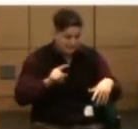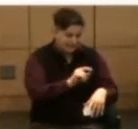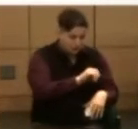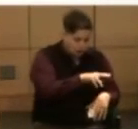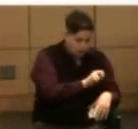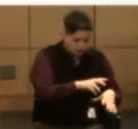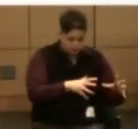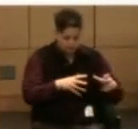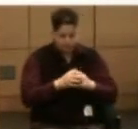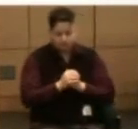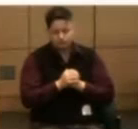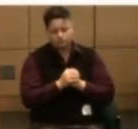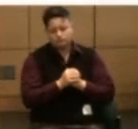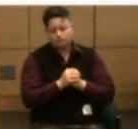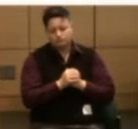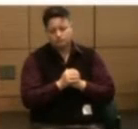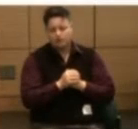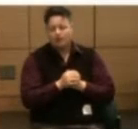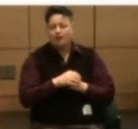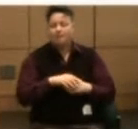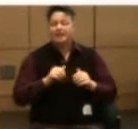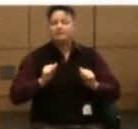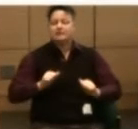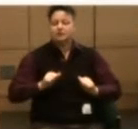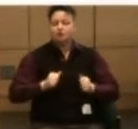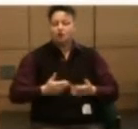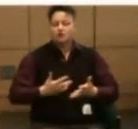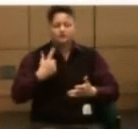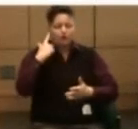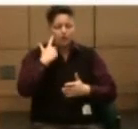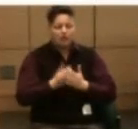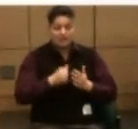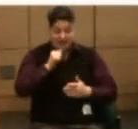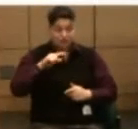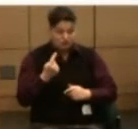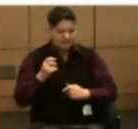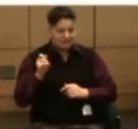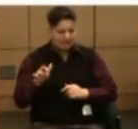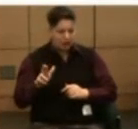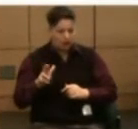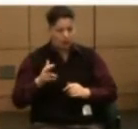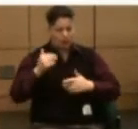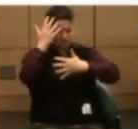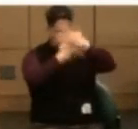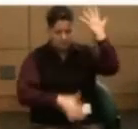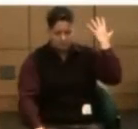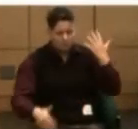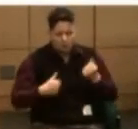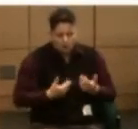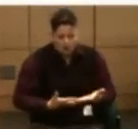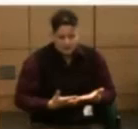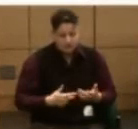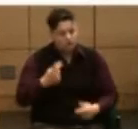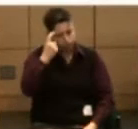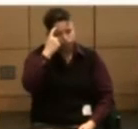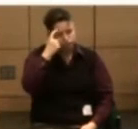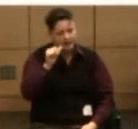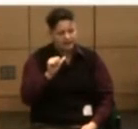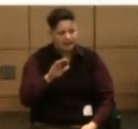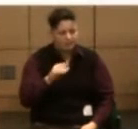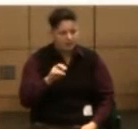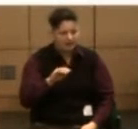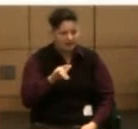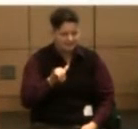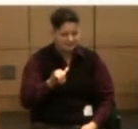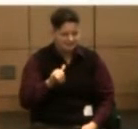potential other causes for hearing loss rather than just the ear, then it's important for us to think about brain abnormalities. So every once in a while,